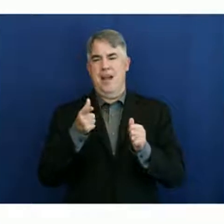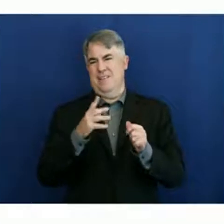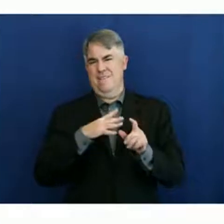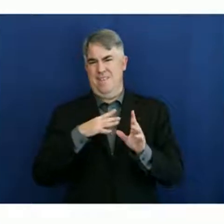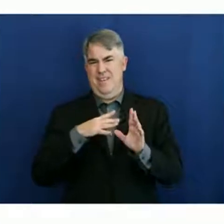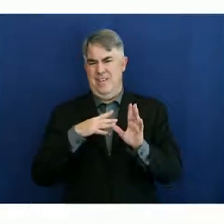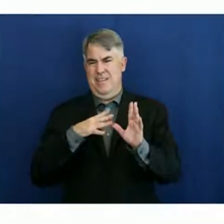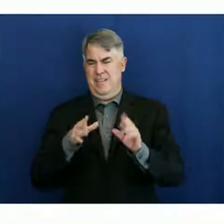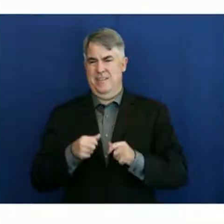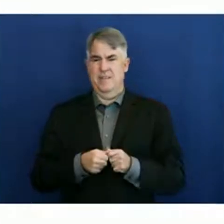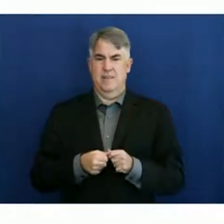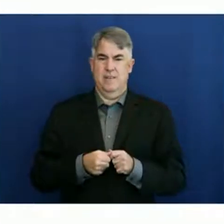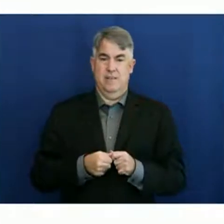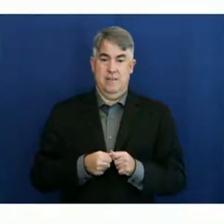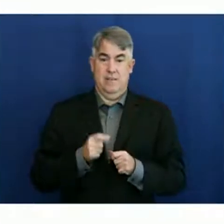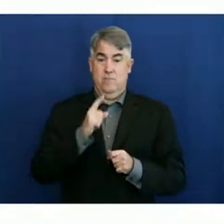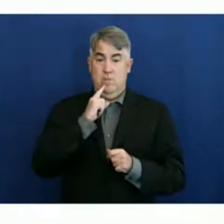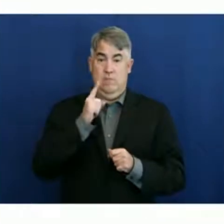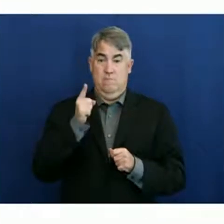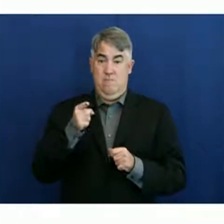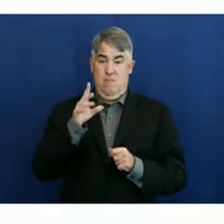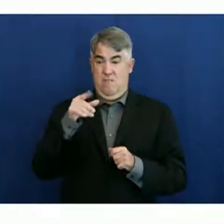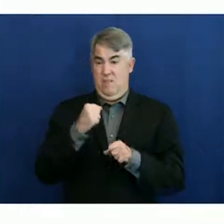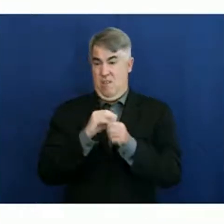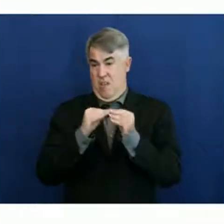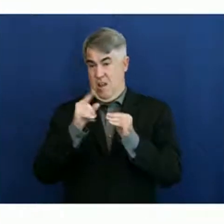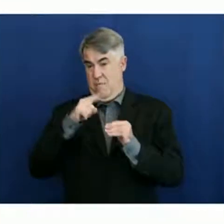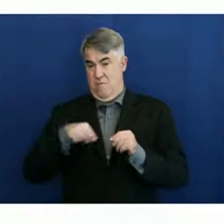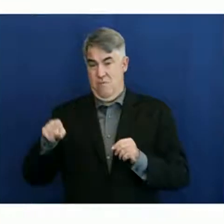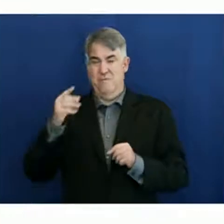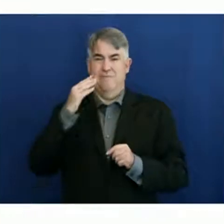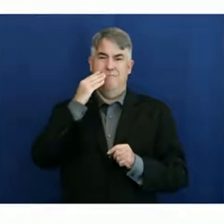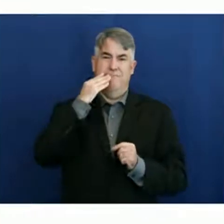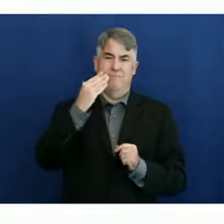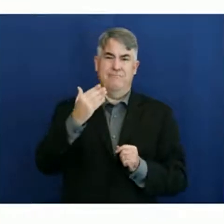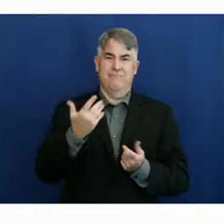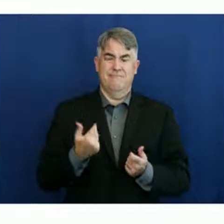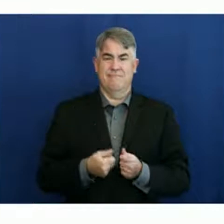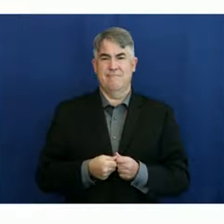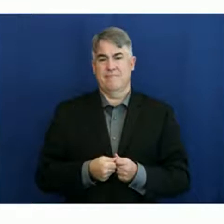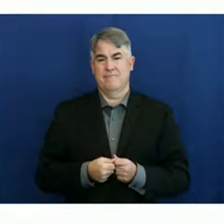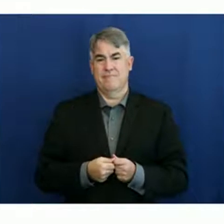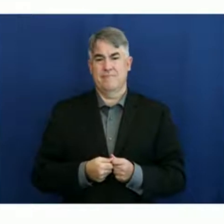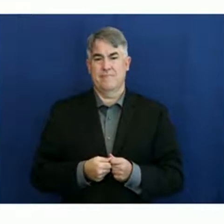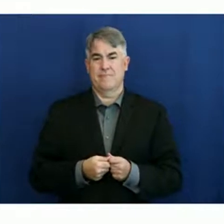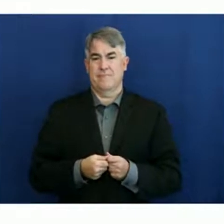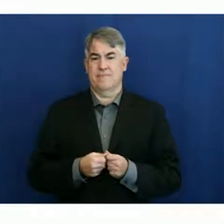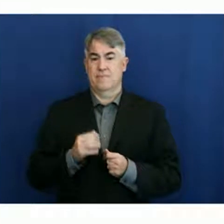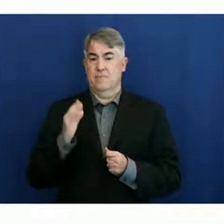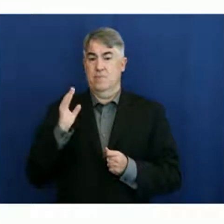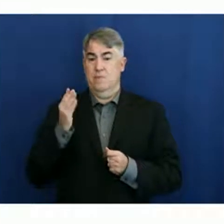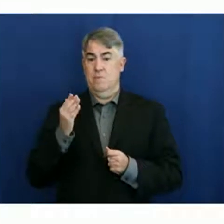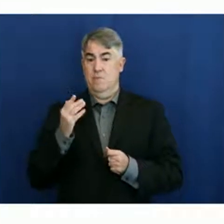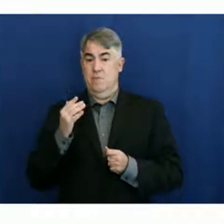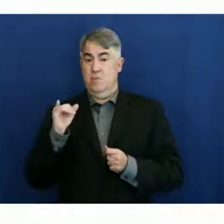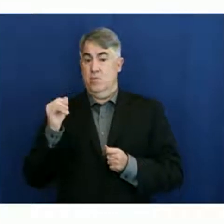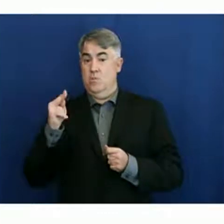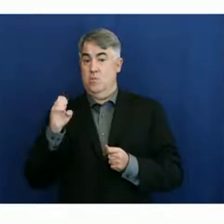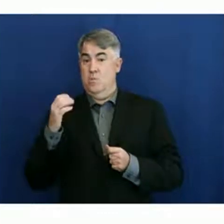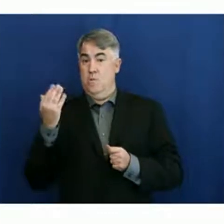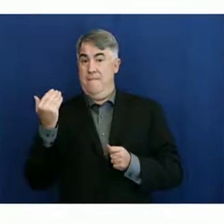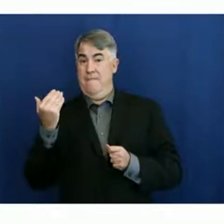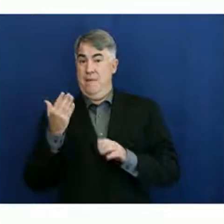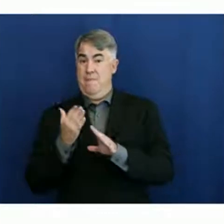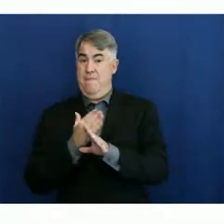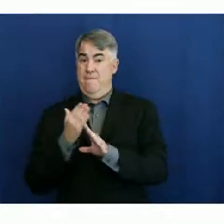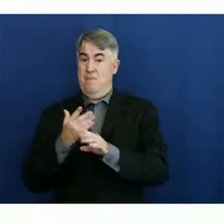good. You know, I would say I'm not optimistic that we're going to descend below the orange tier before June 15th. It would take 2